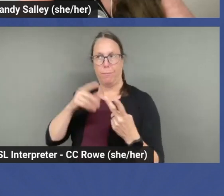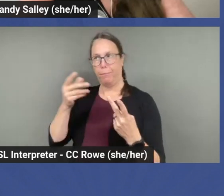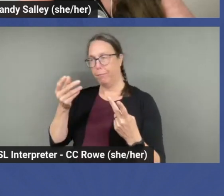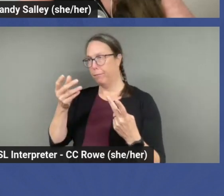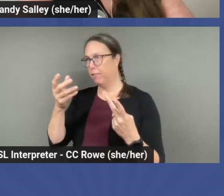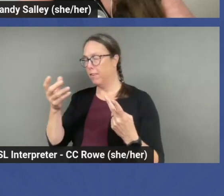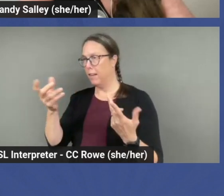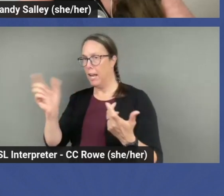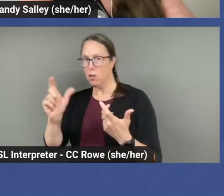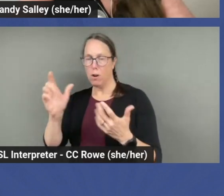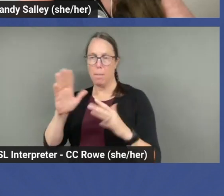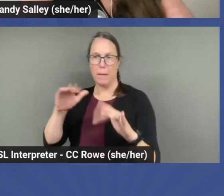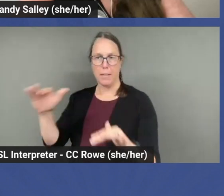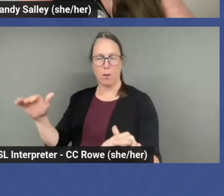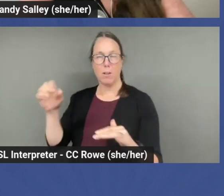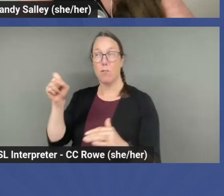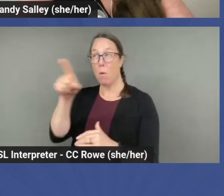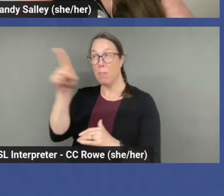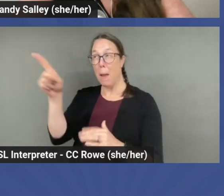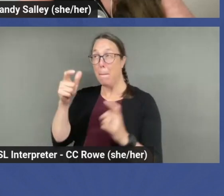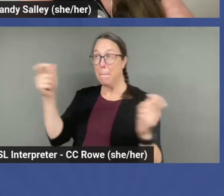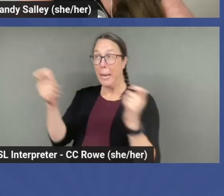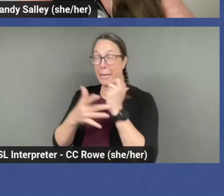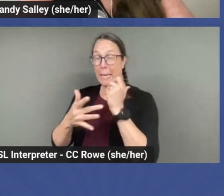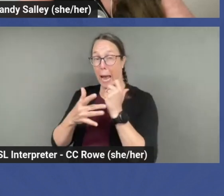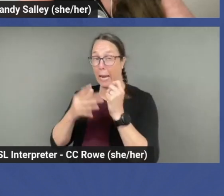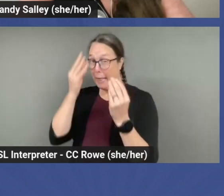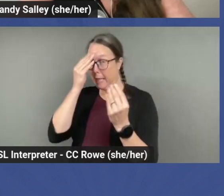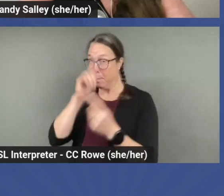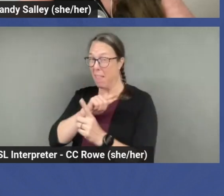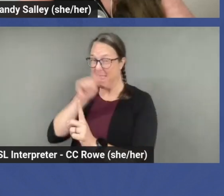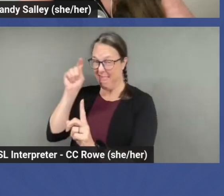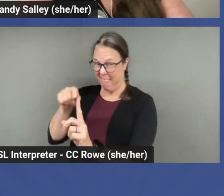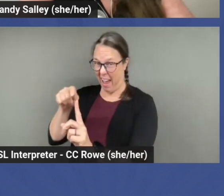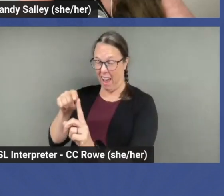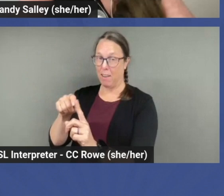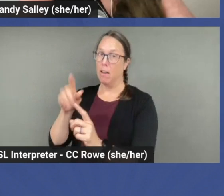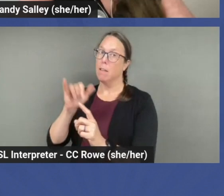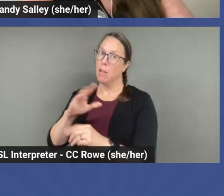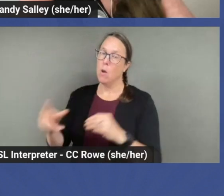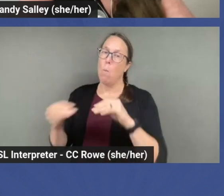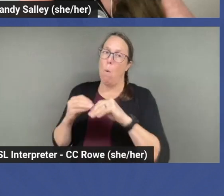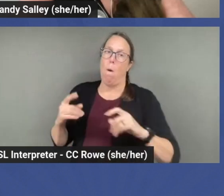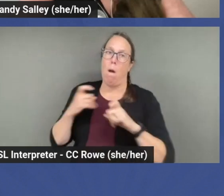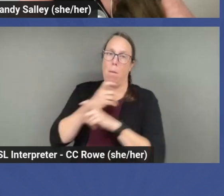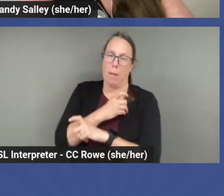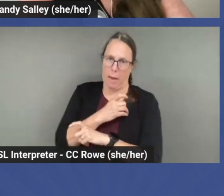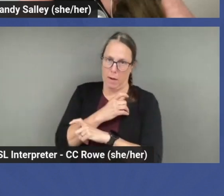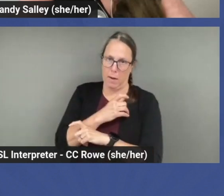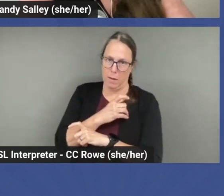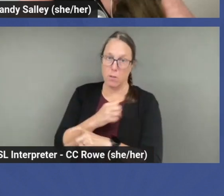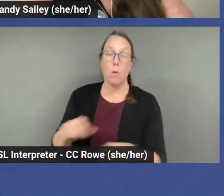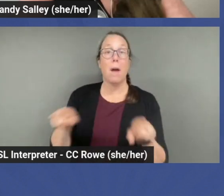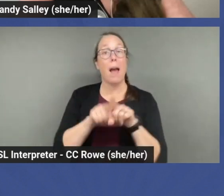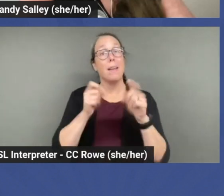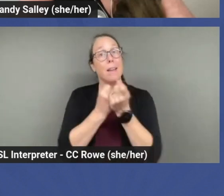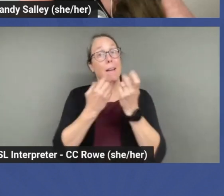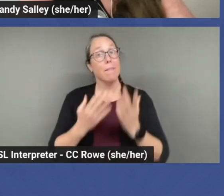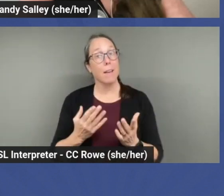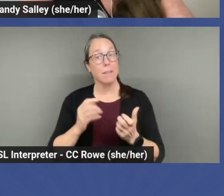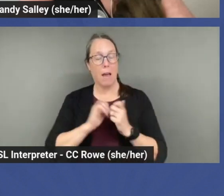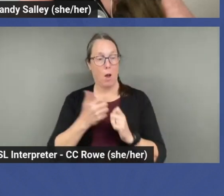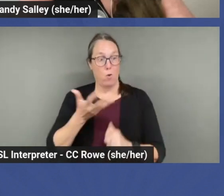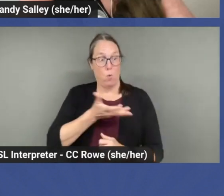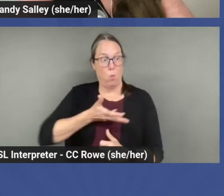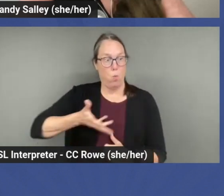It's not the first time. It's kind of just an added layer here. And how are we, as advocates, as people who care about